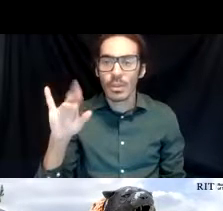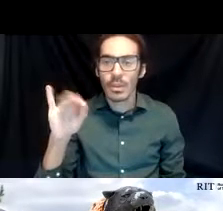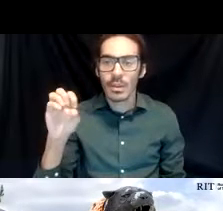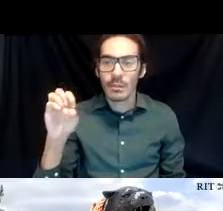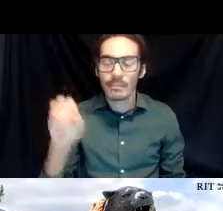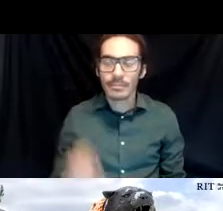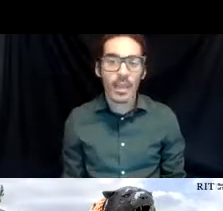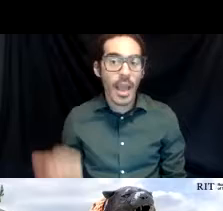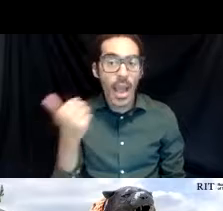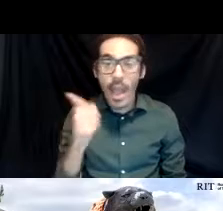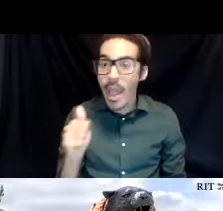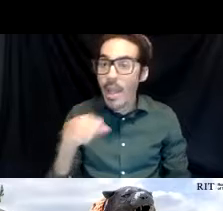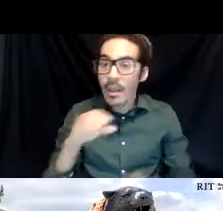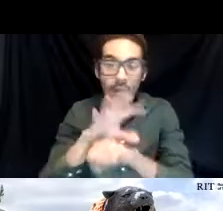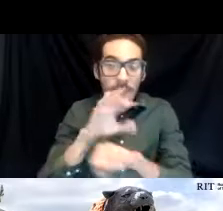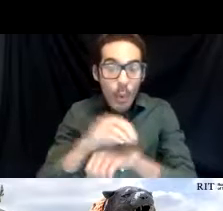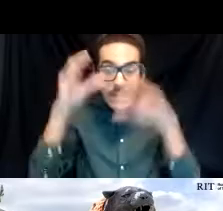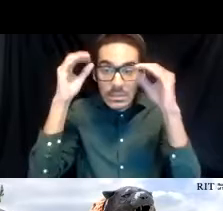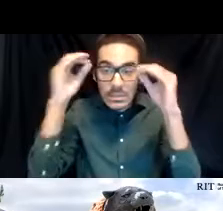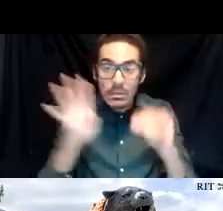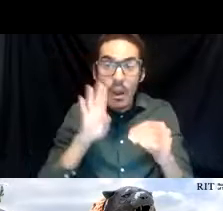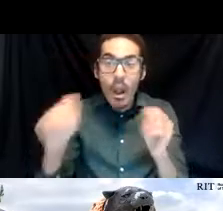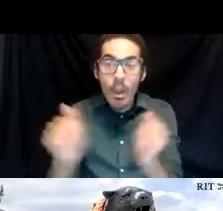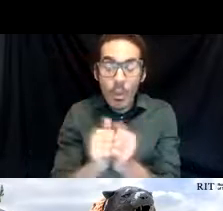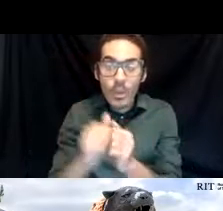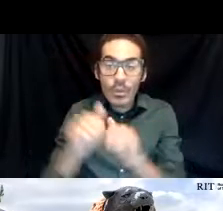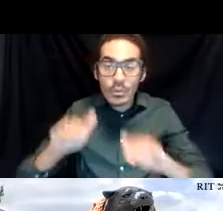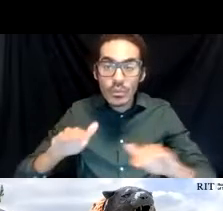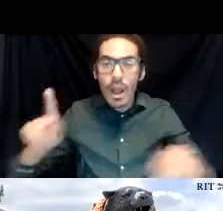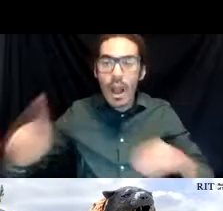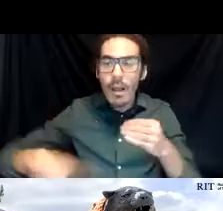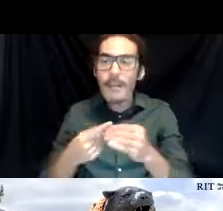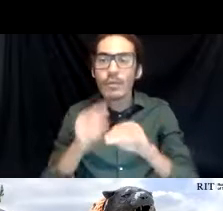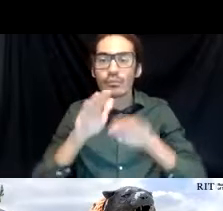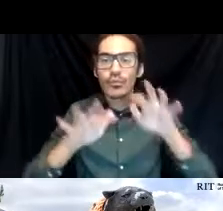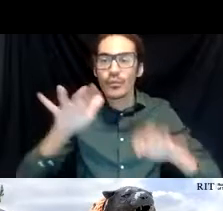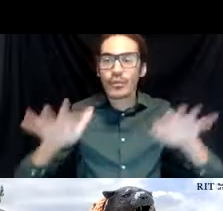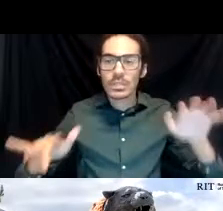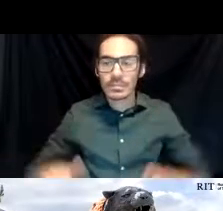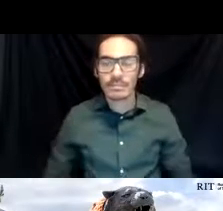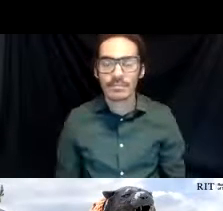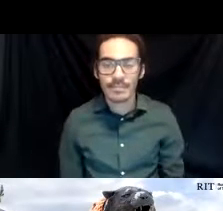Any tips for teaching and talking with children about diversity?